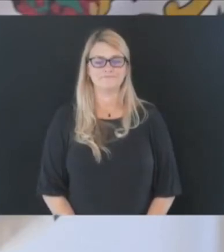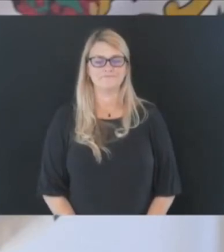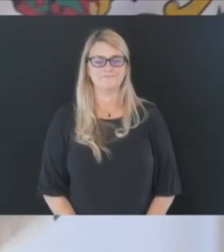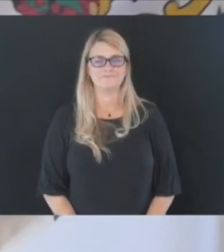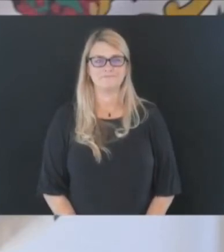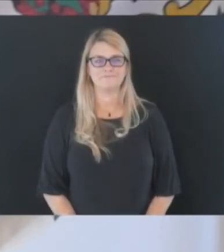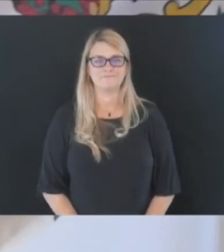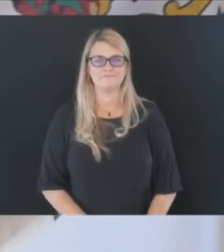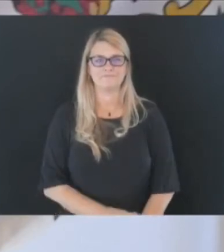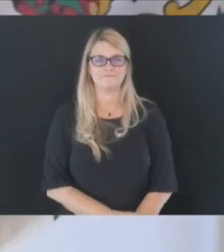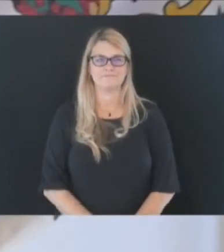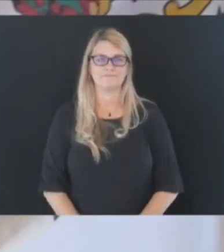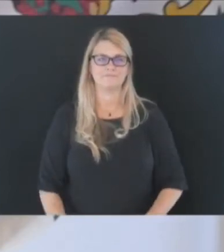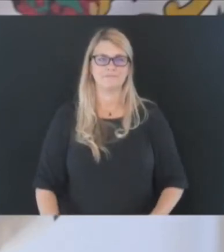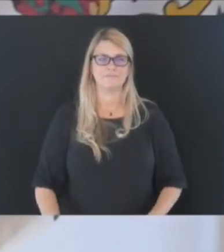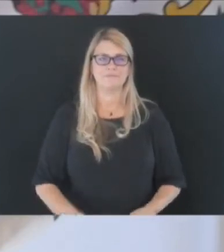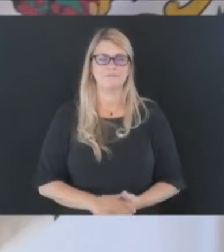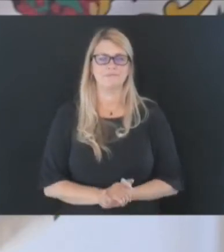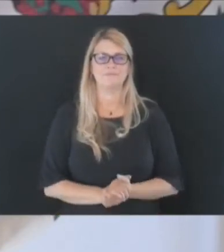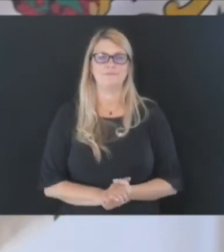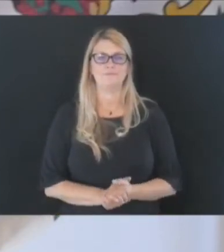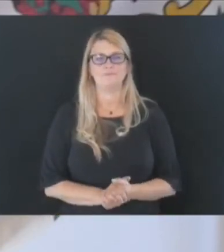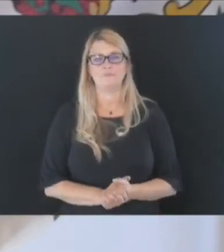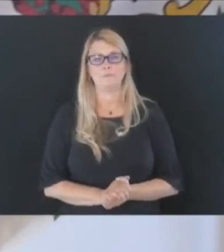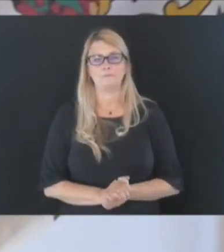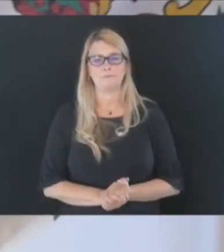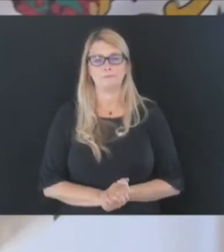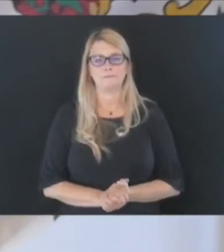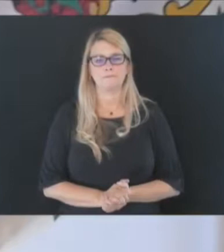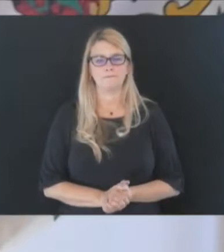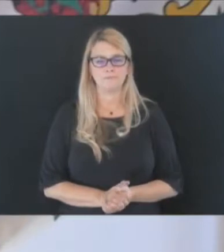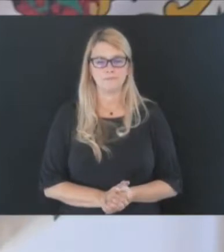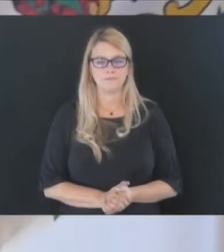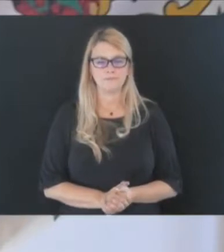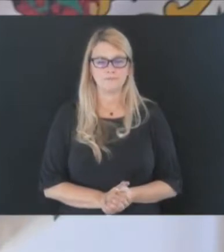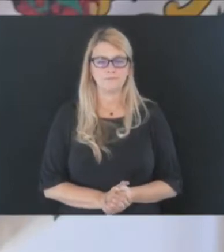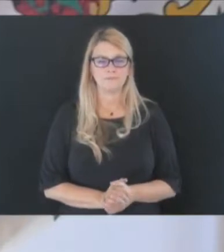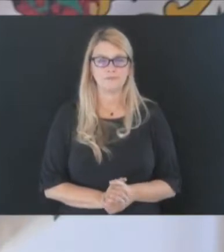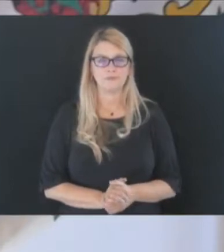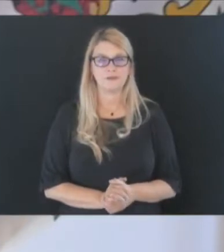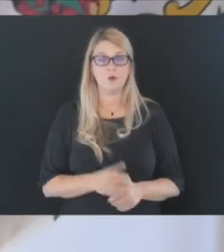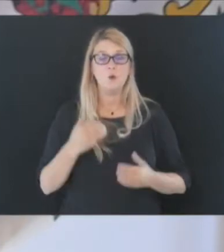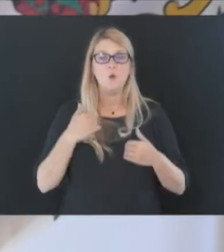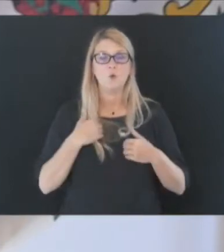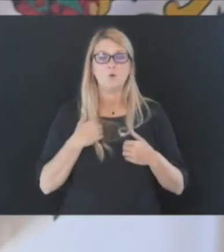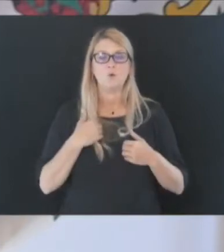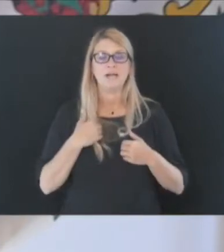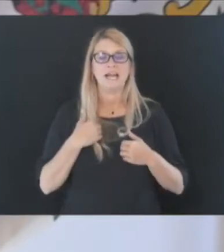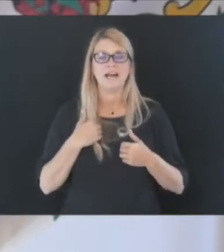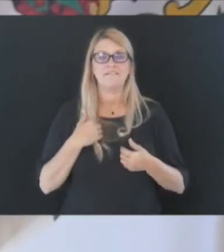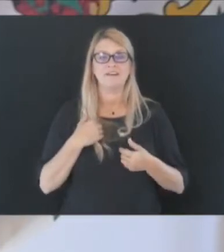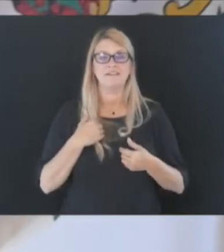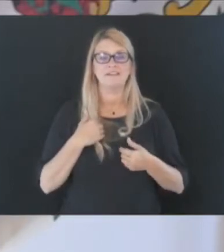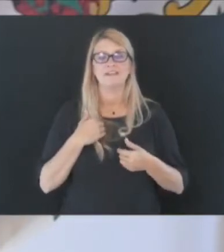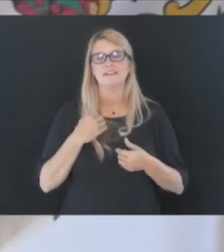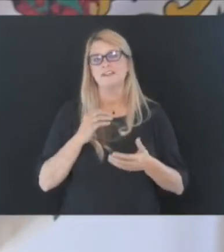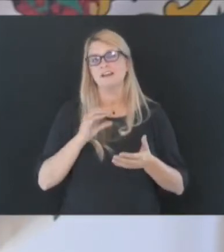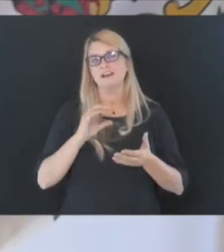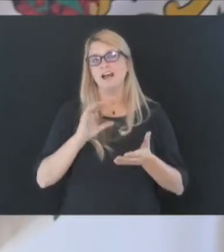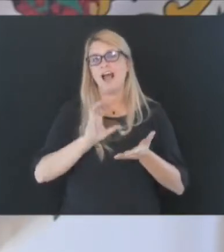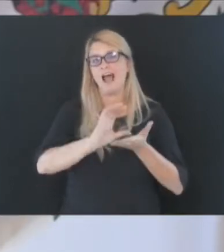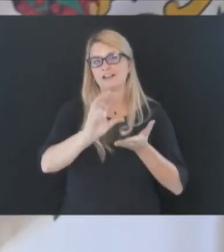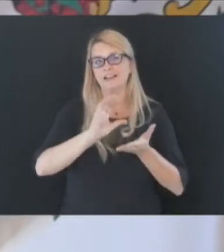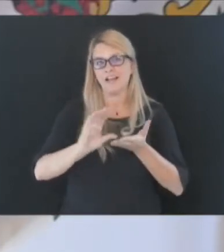and that is our allocation plans, and they're all new. These are detailed allocation plans.